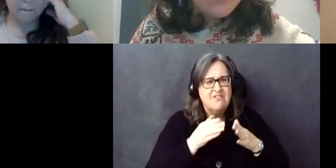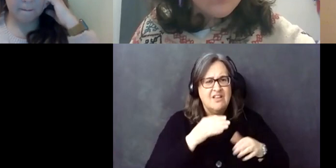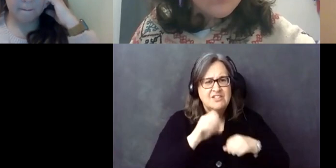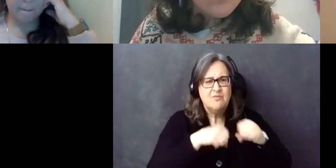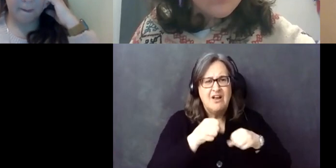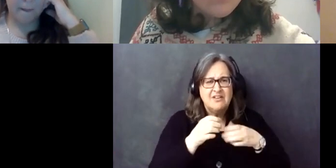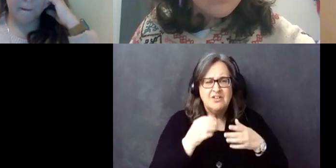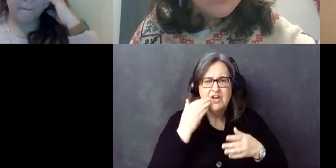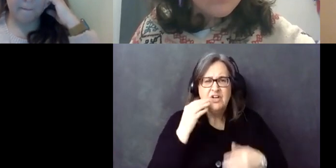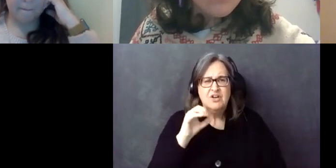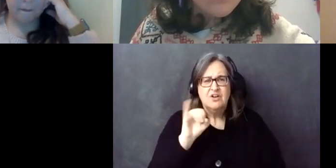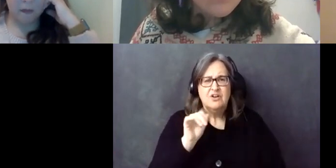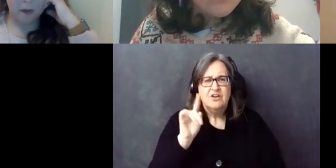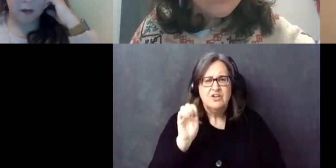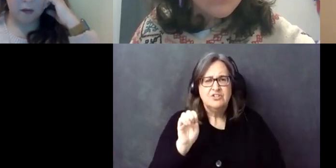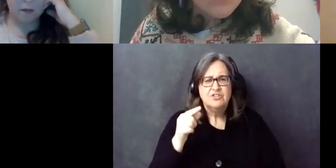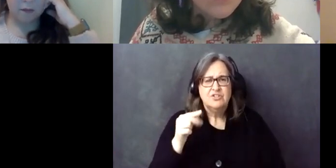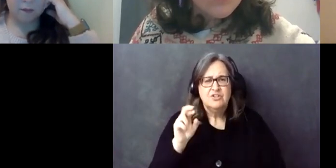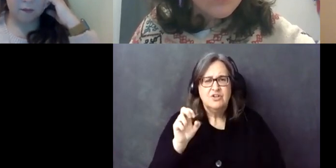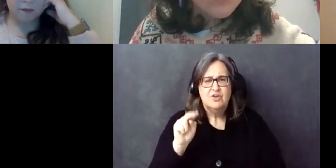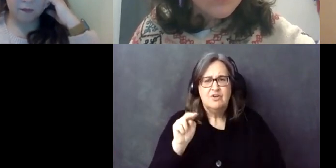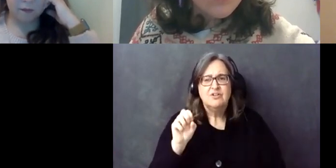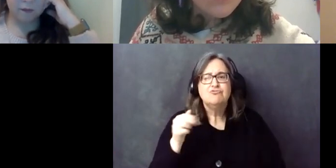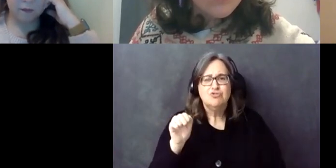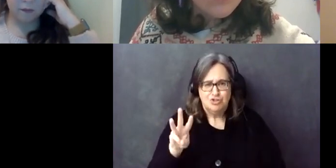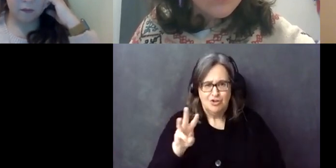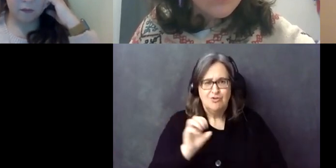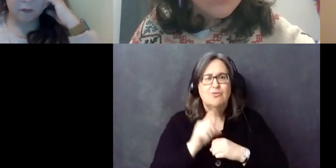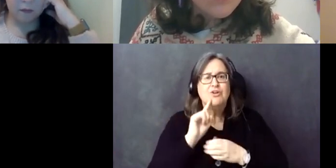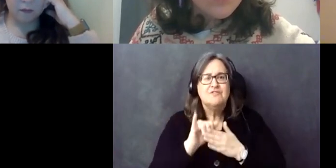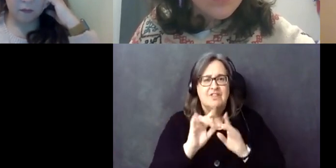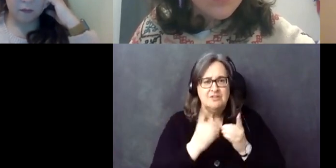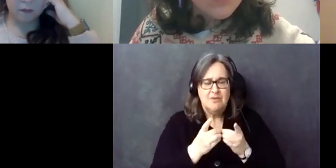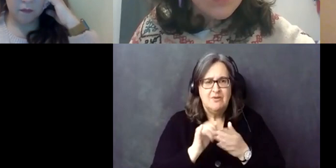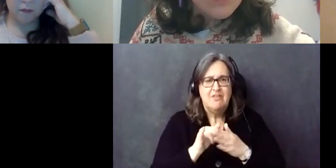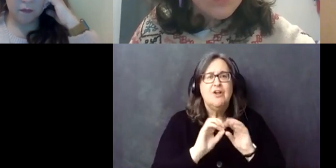I know Jackie Grimshaw works for that department. She works for that organization,